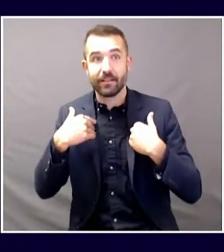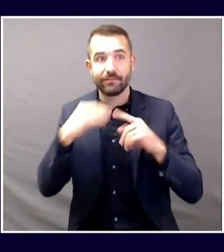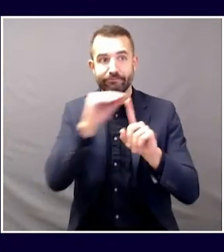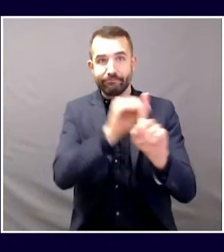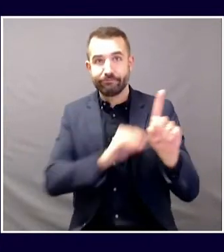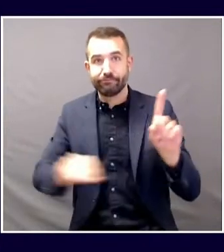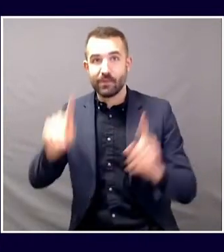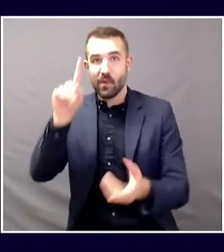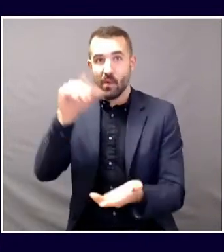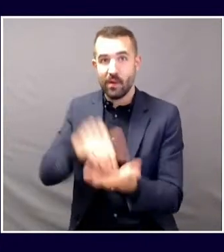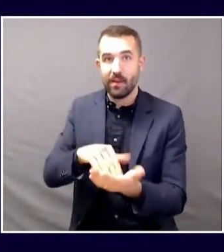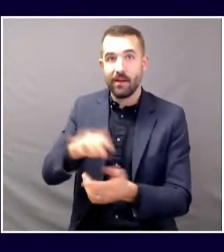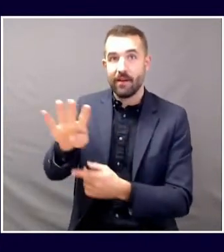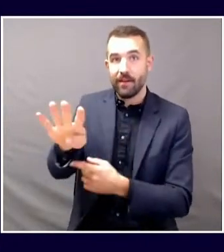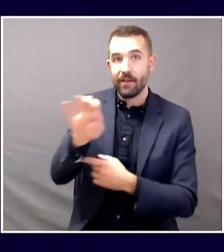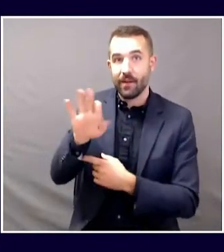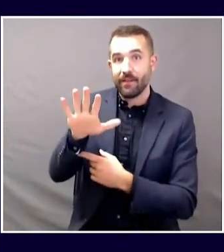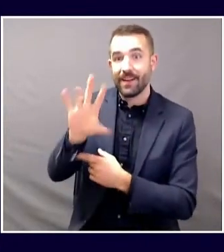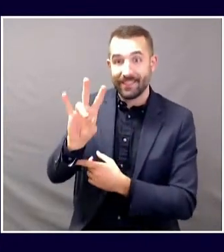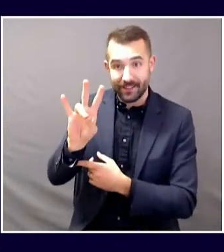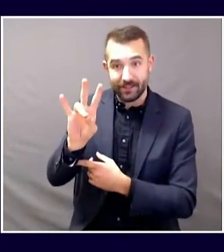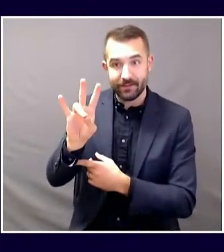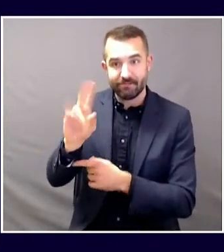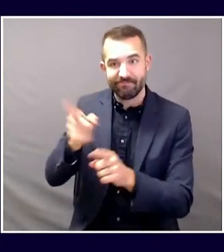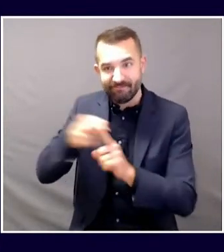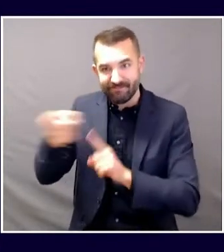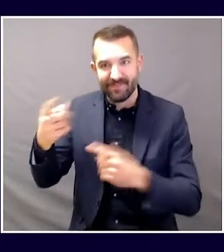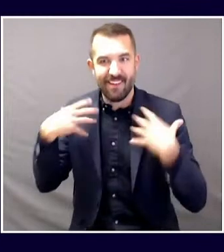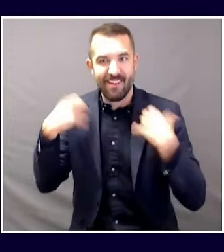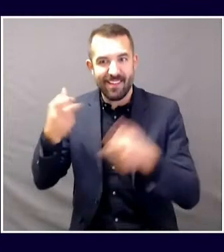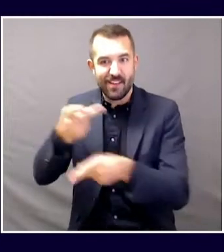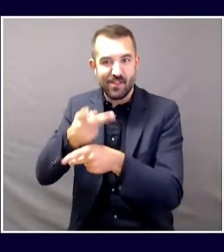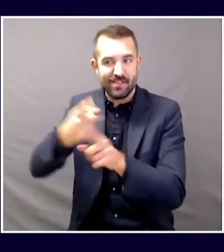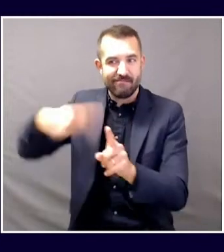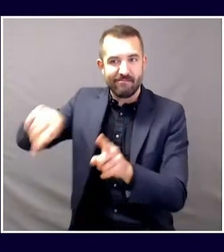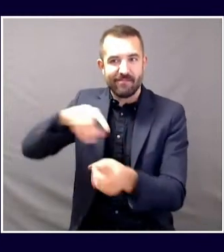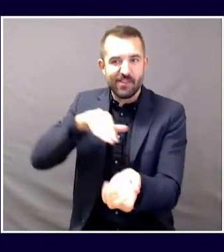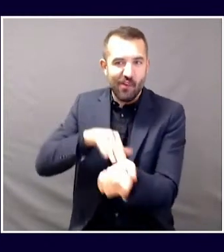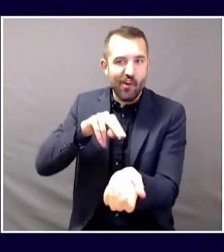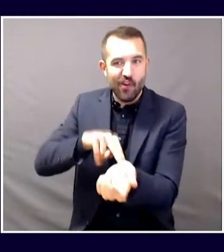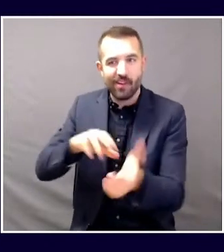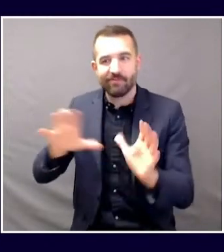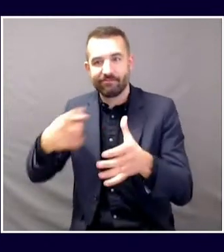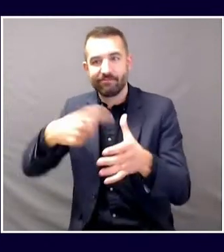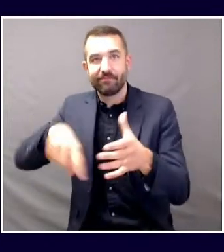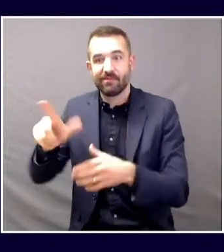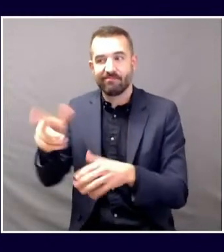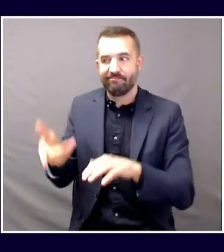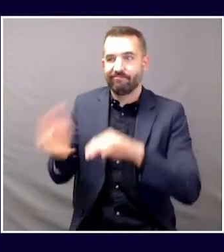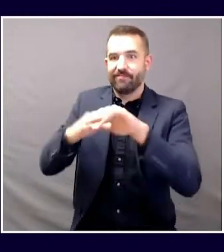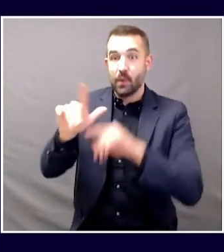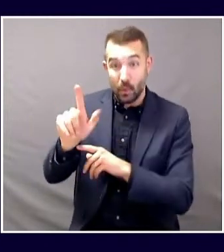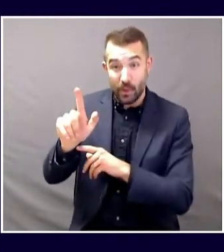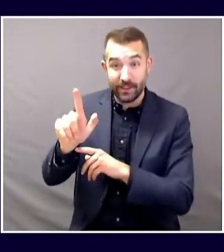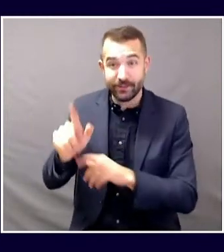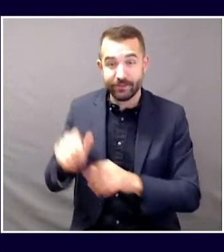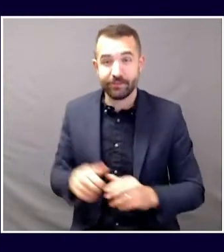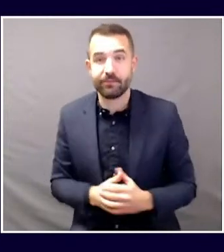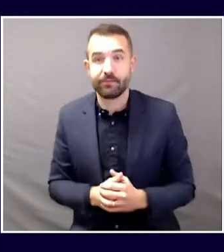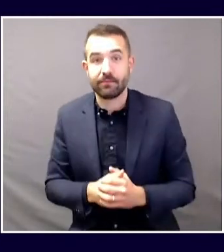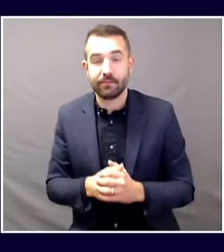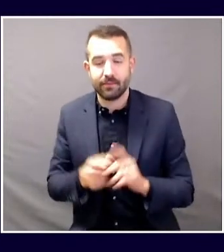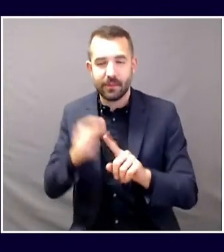1,457 are healthcare workers, an increase of 21 new cases among healthcare workers just since yesterday alone.